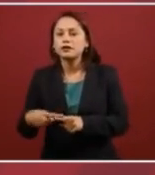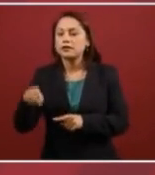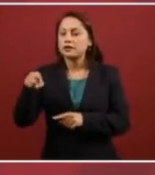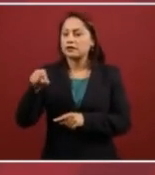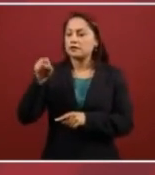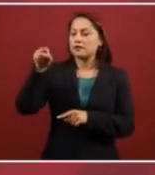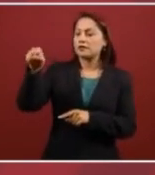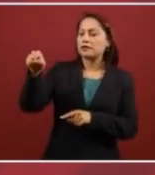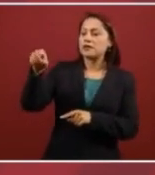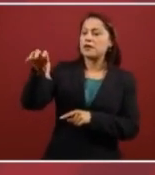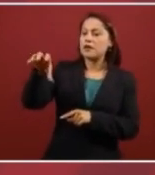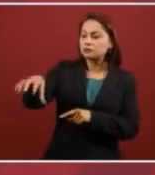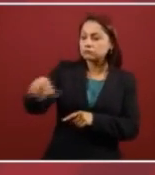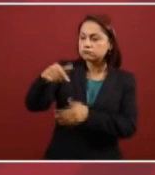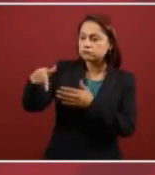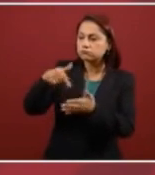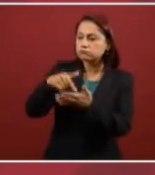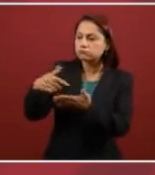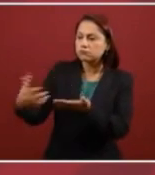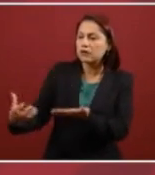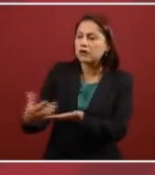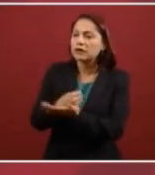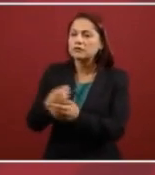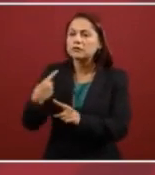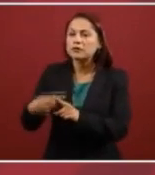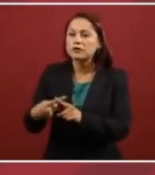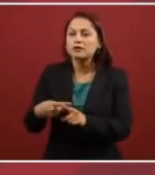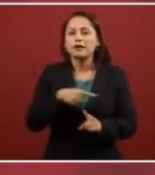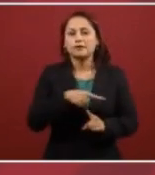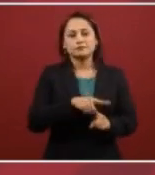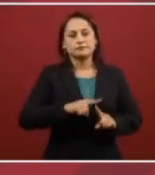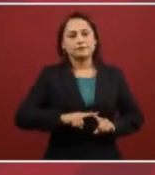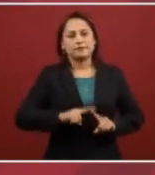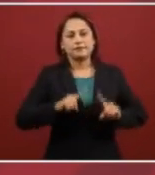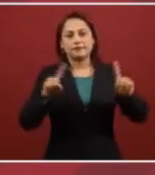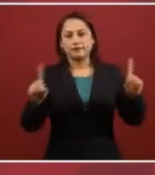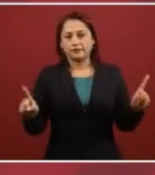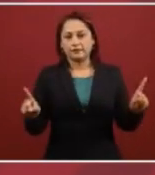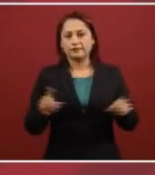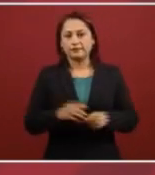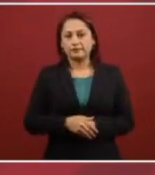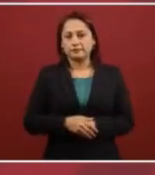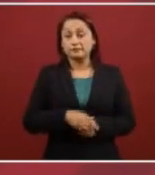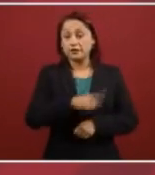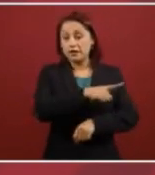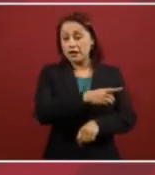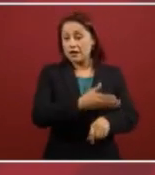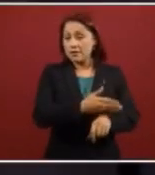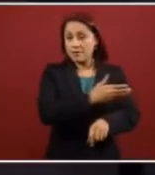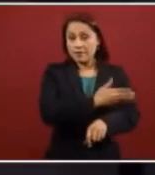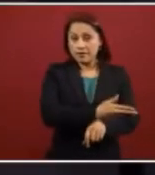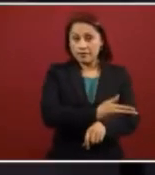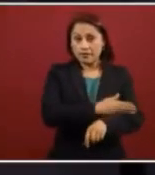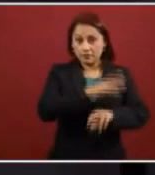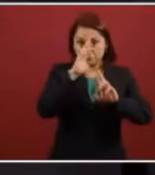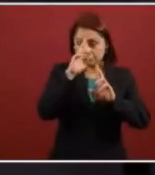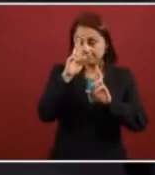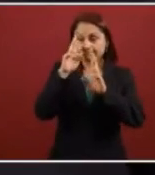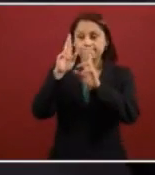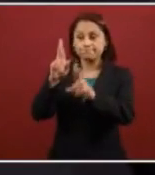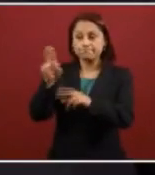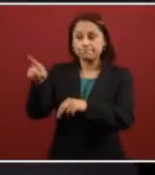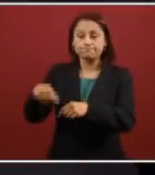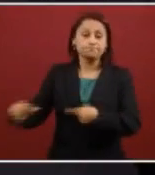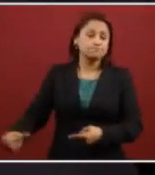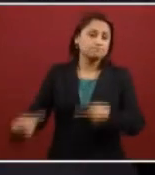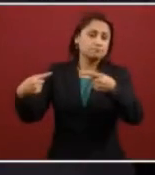a district. Y respetó and he respected hasta sus adversarios. Even